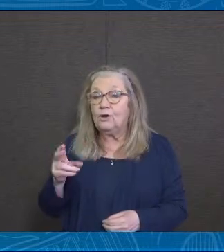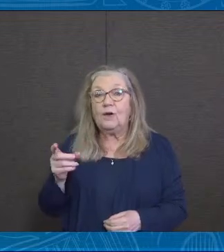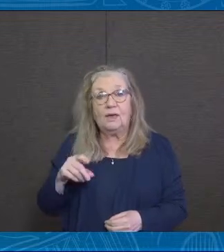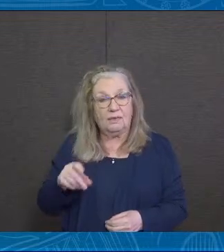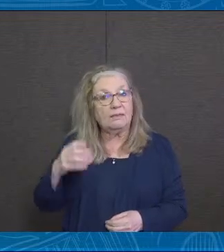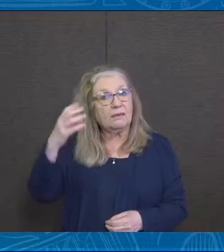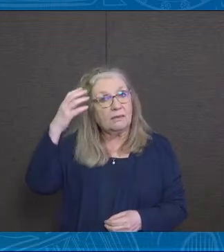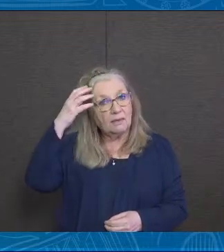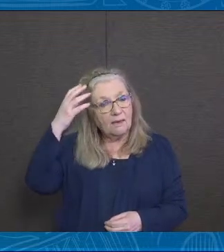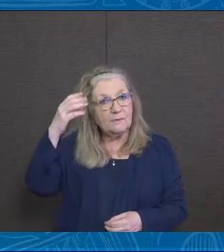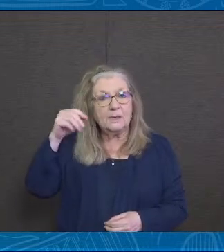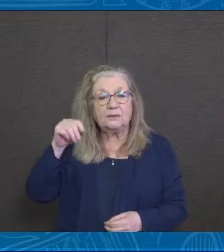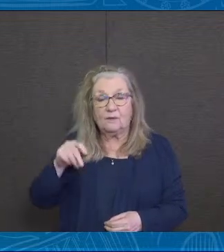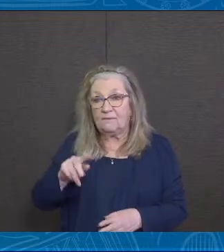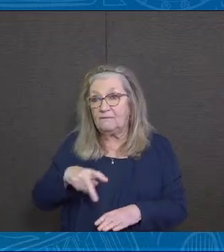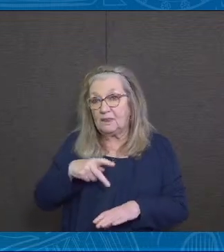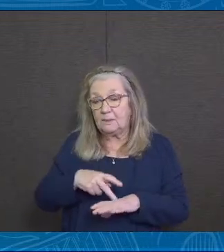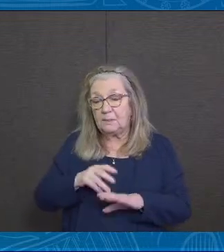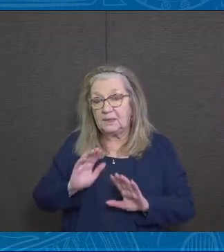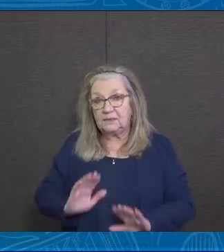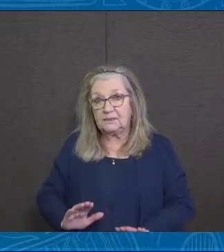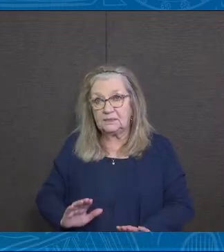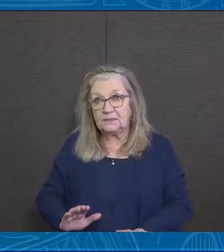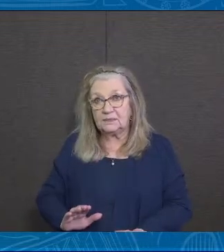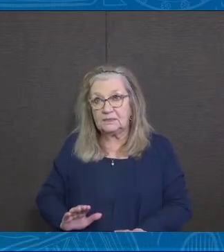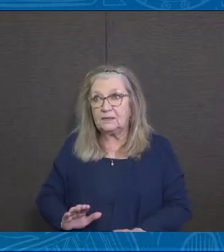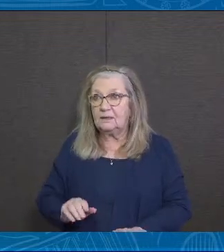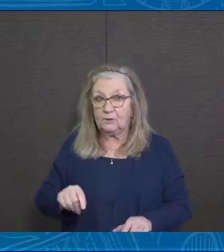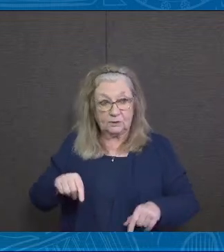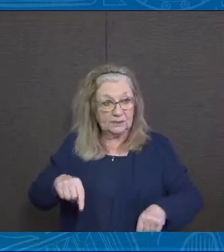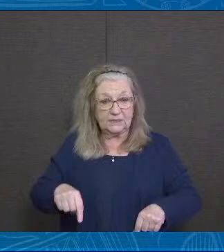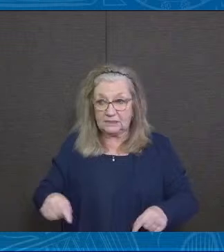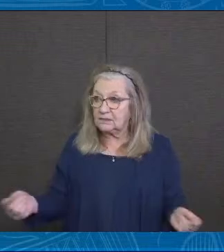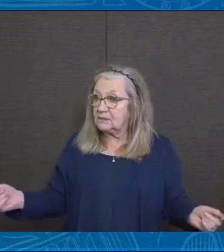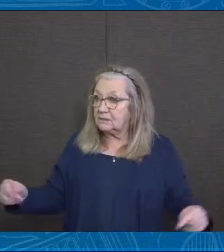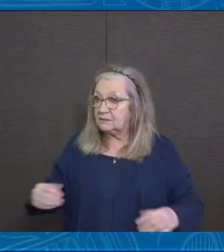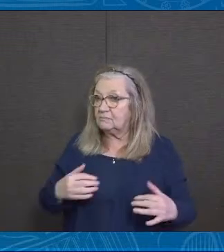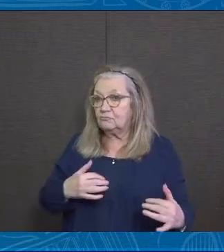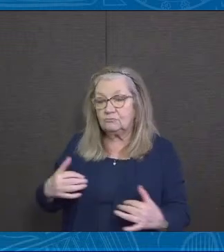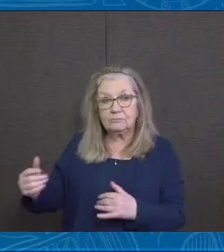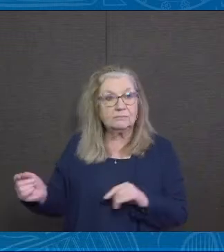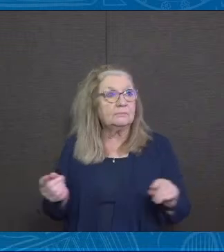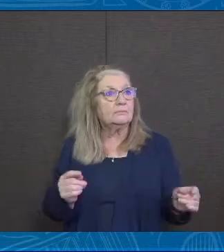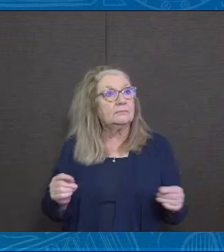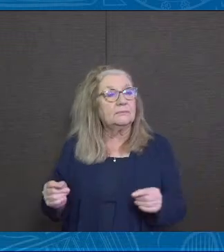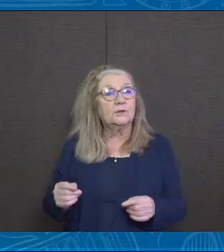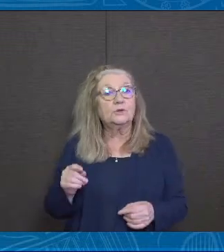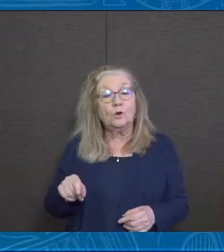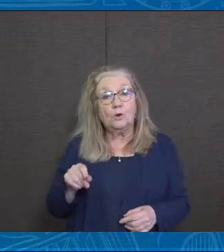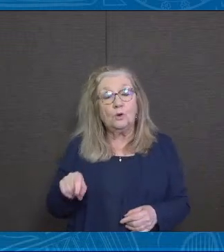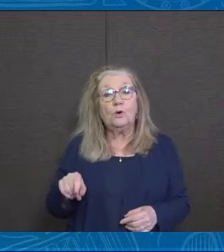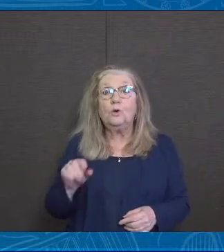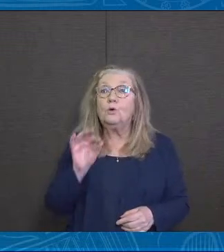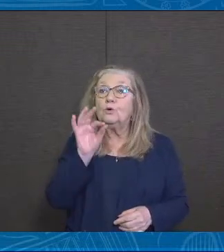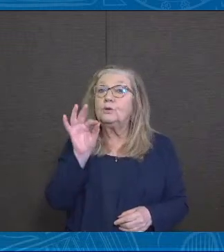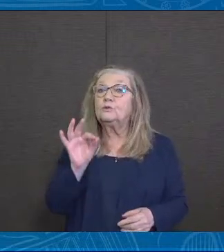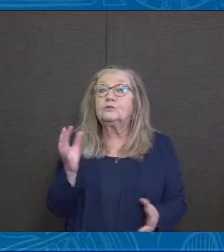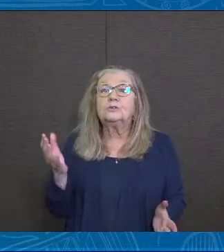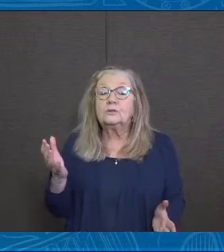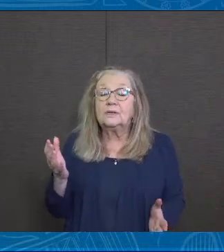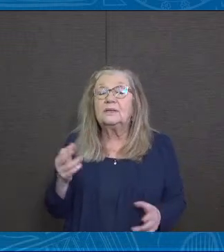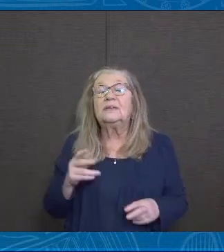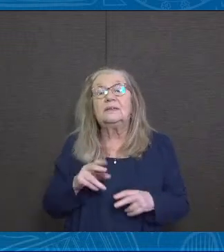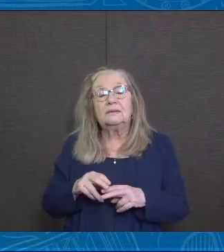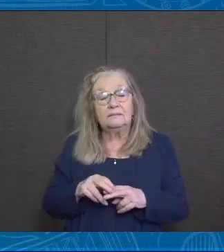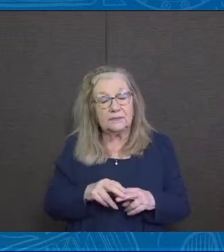of the Republic of the Philippines for this opportunity. Now, to the question, Fiji is one of those